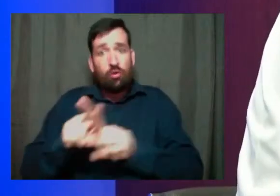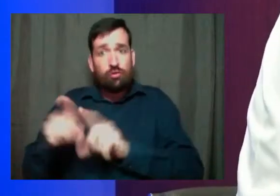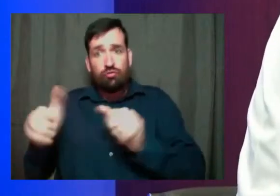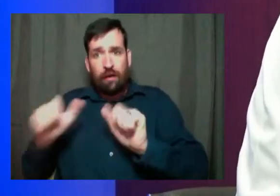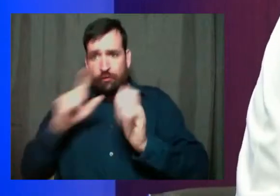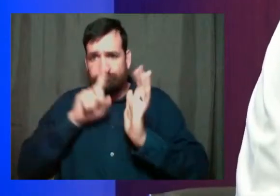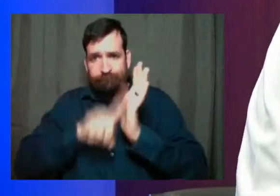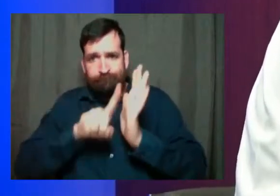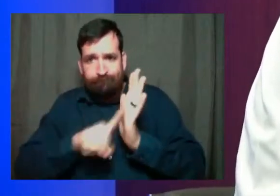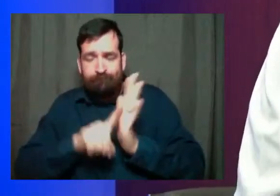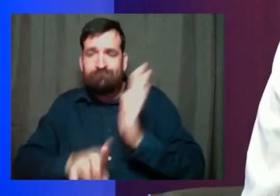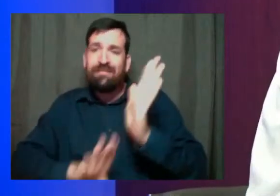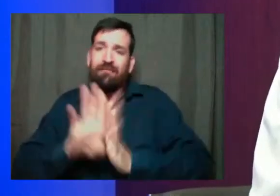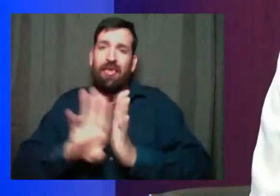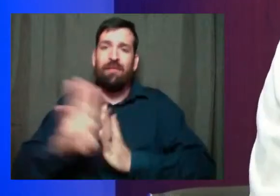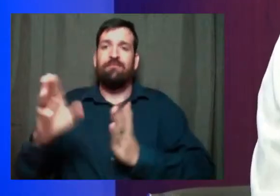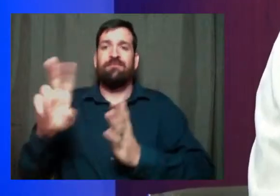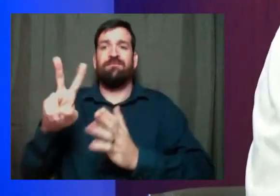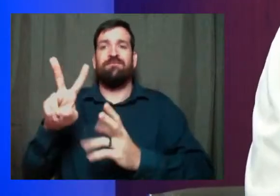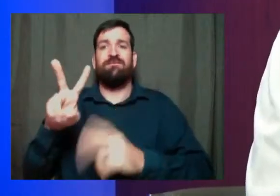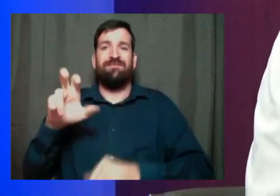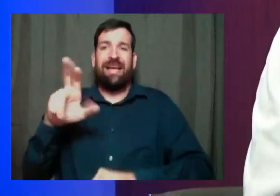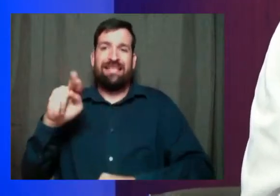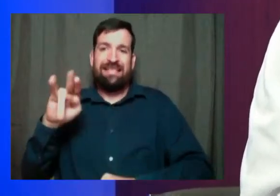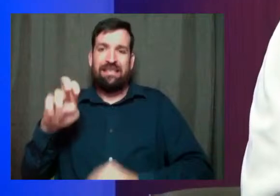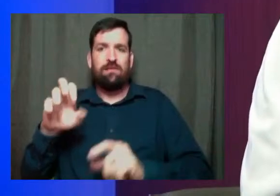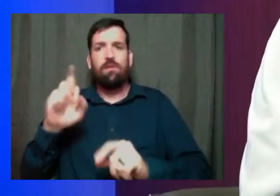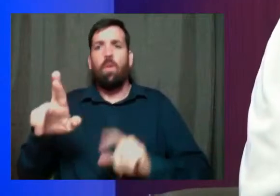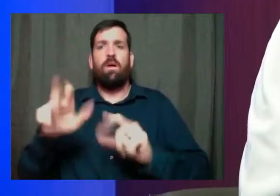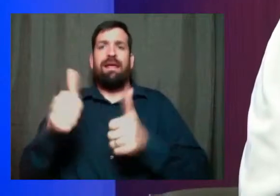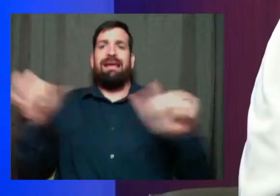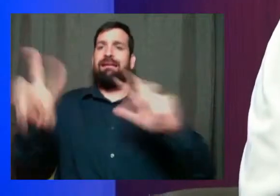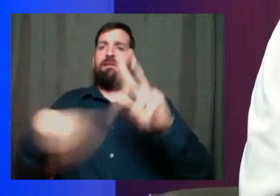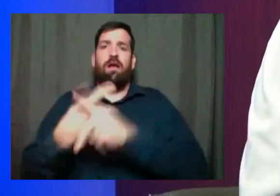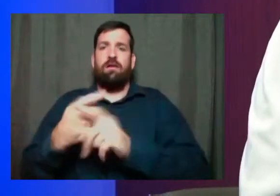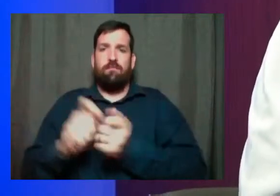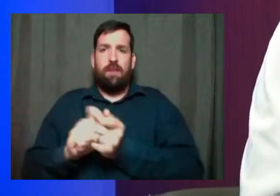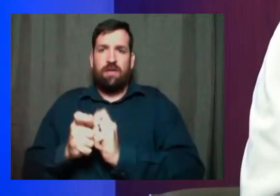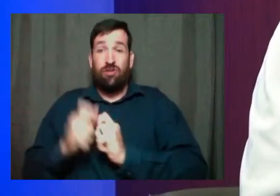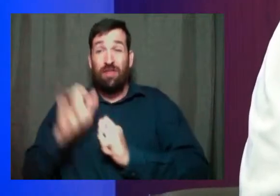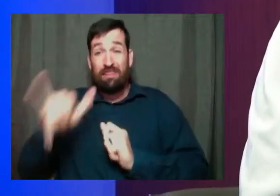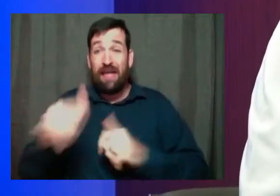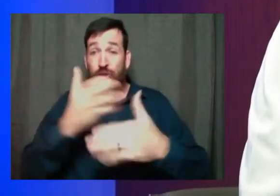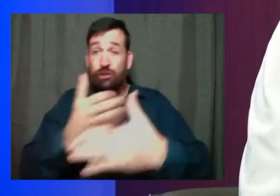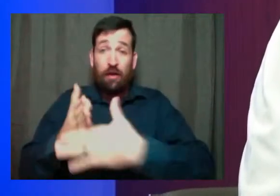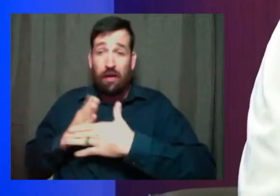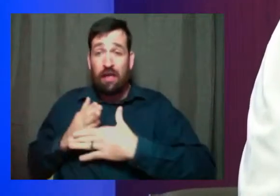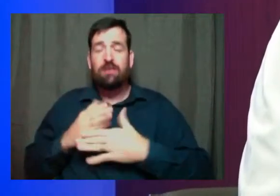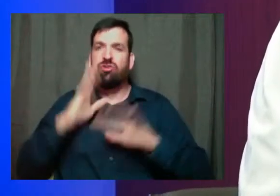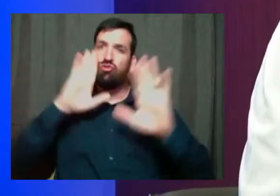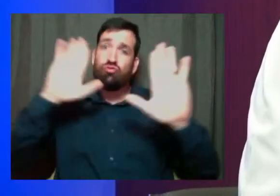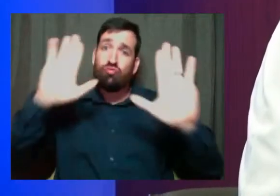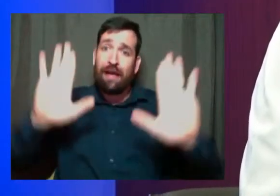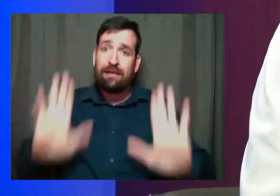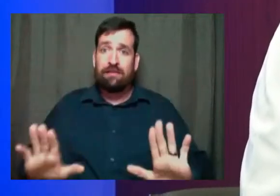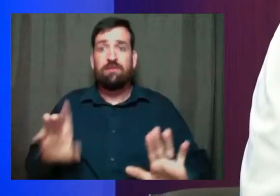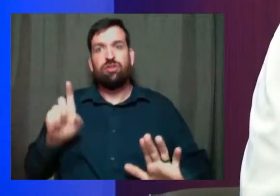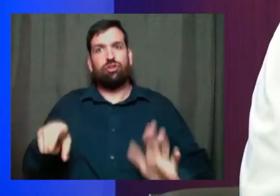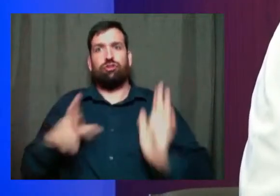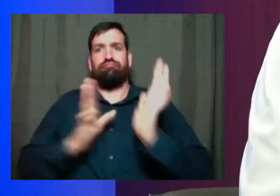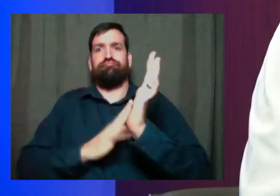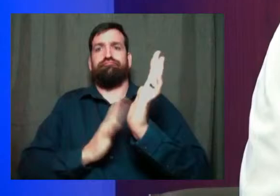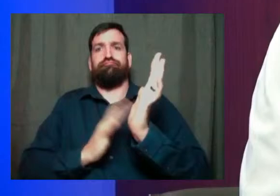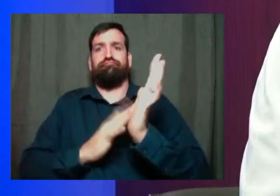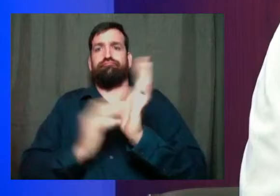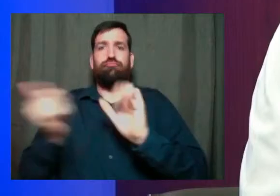vaccines for it. So, or any type of modification they want to do. So that amount of sharing is great, and we should applaud all the people who are